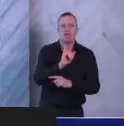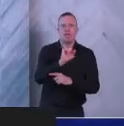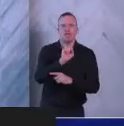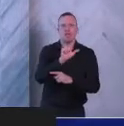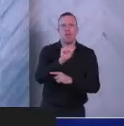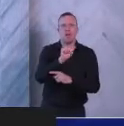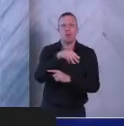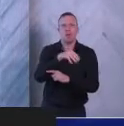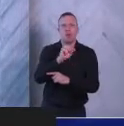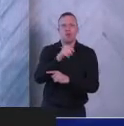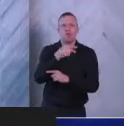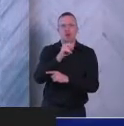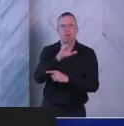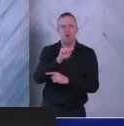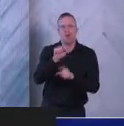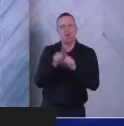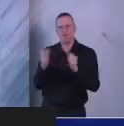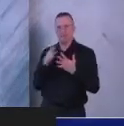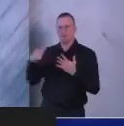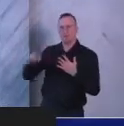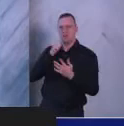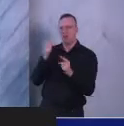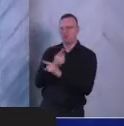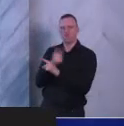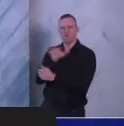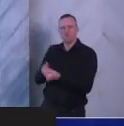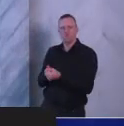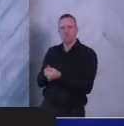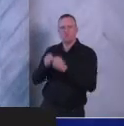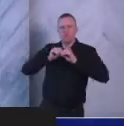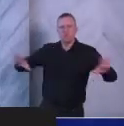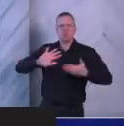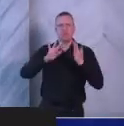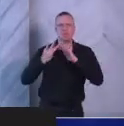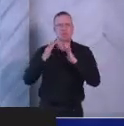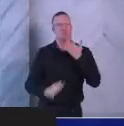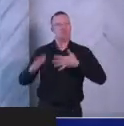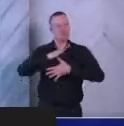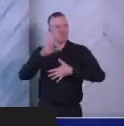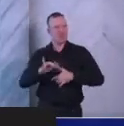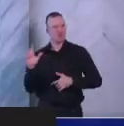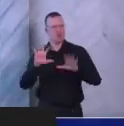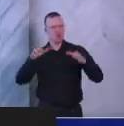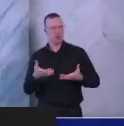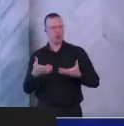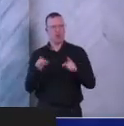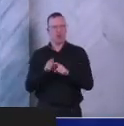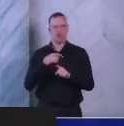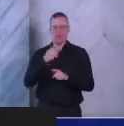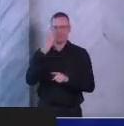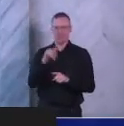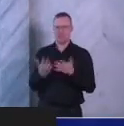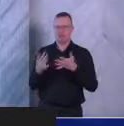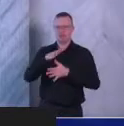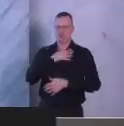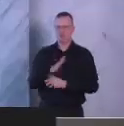are based on misguided information that are spread throughout the internet. That is a top priority for the Liberal Party, and indeed I see it as one of mine.